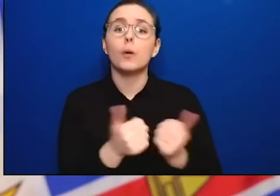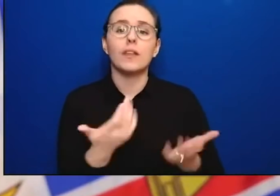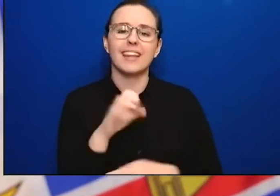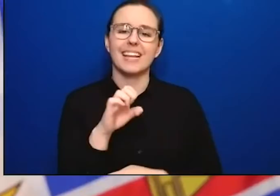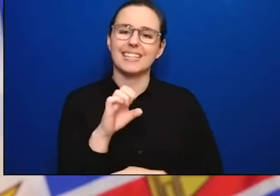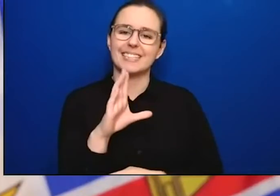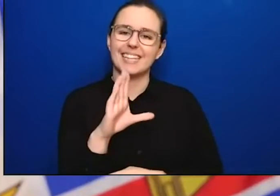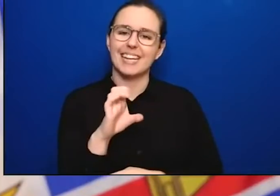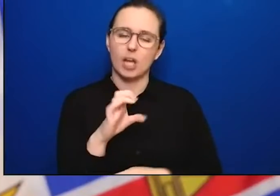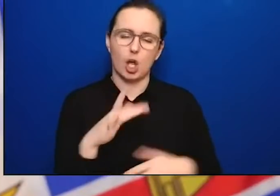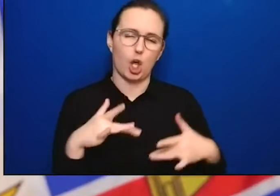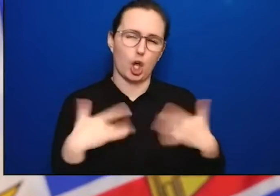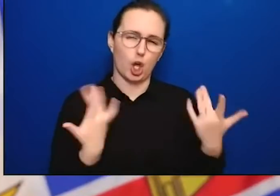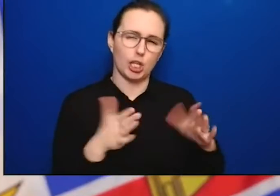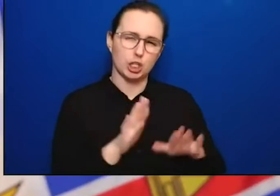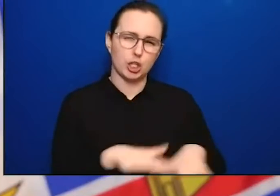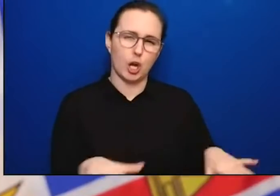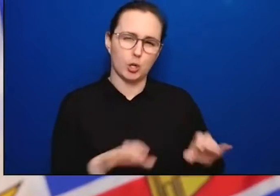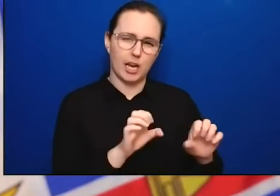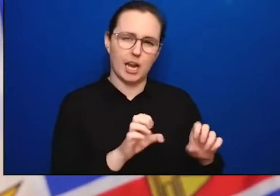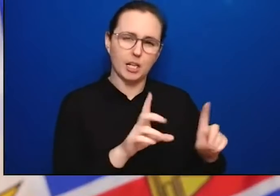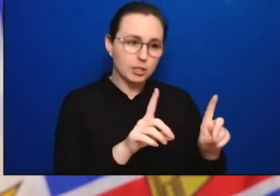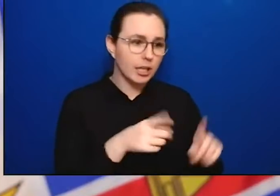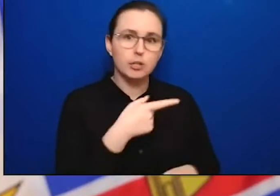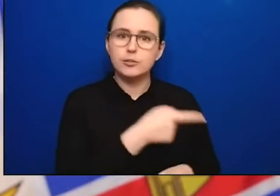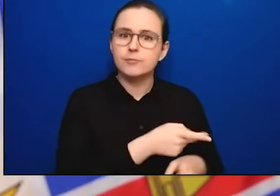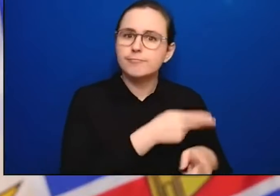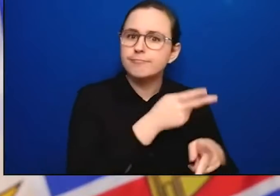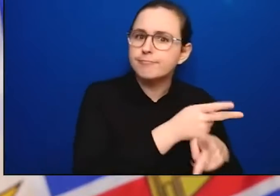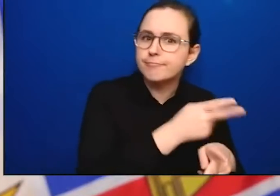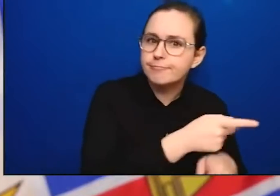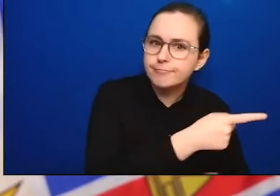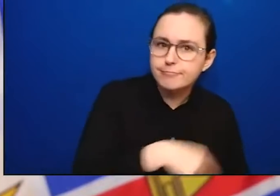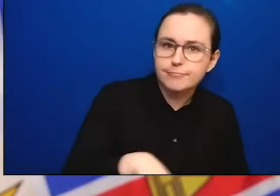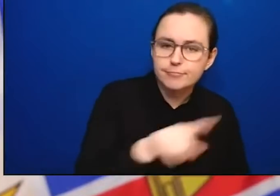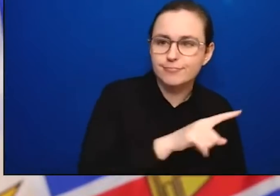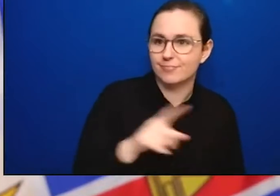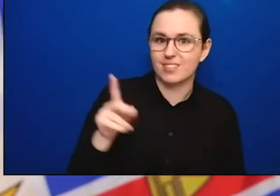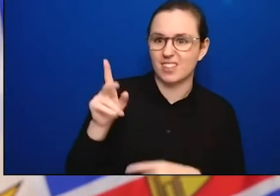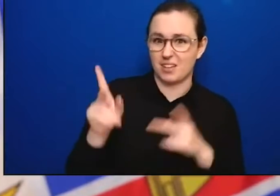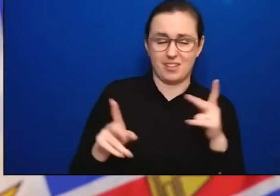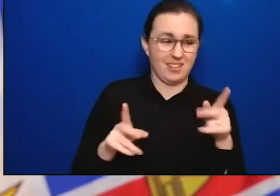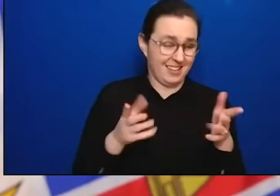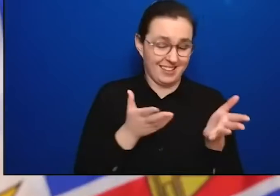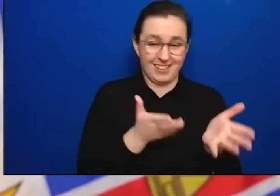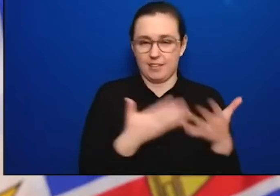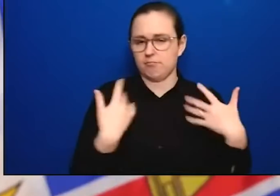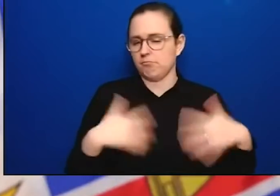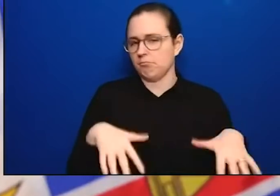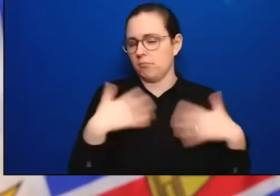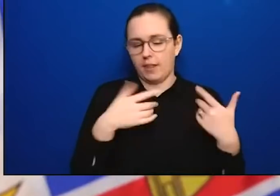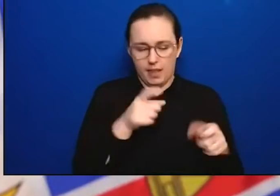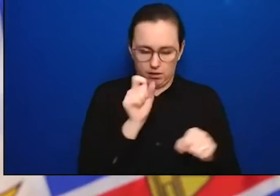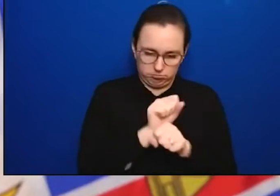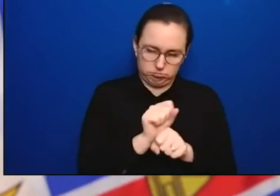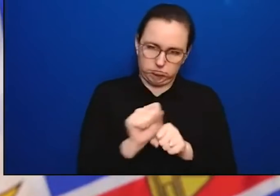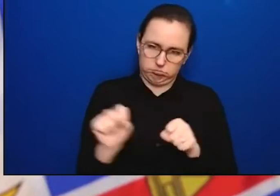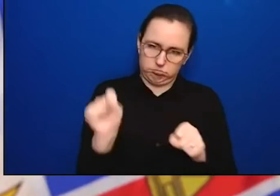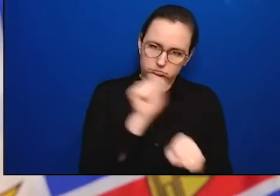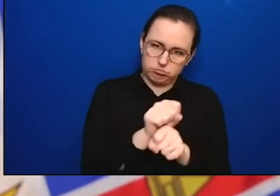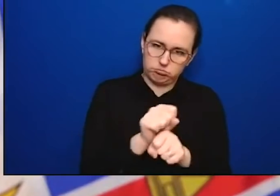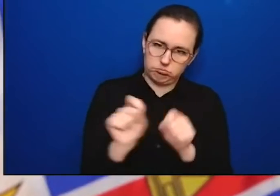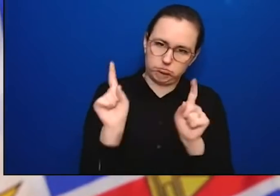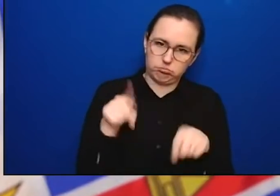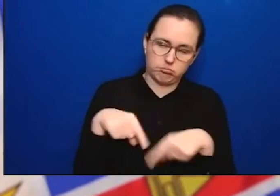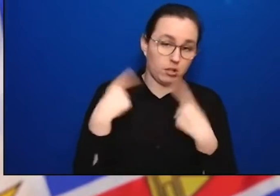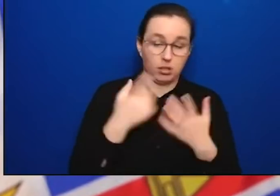early childhood sector, early childhood educators, and who have been in childcare operators who've been working so hard